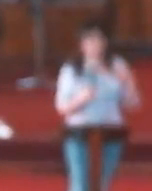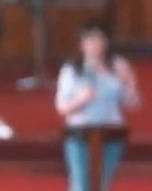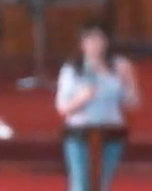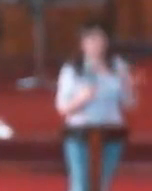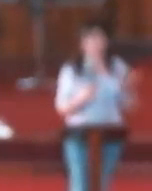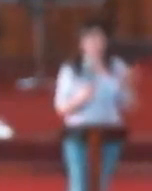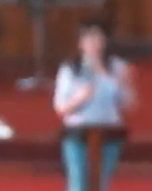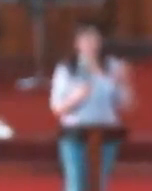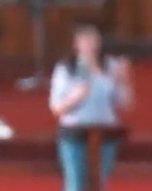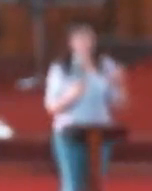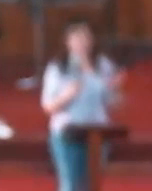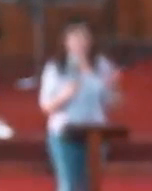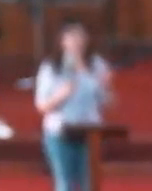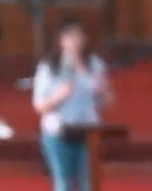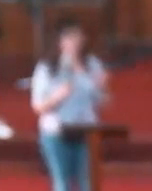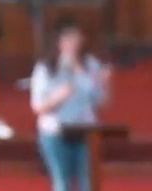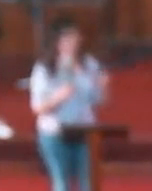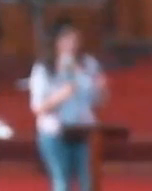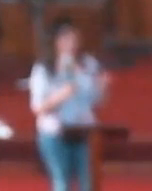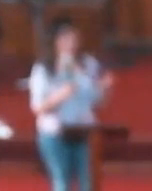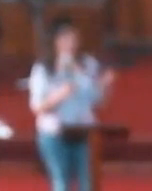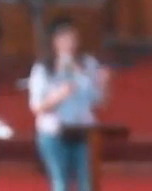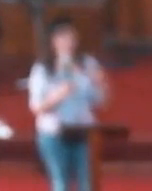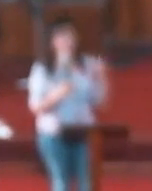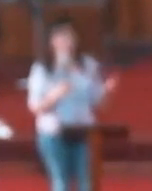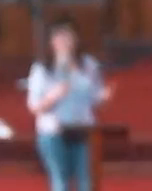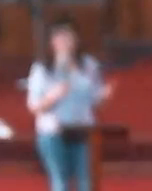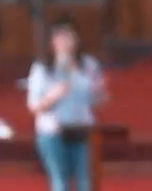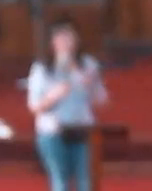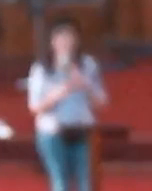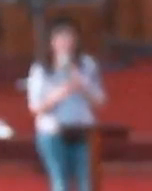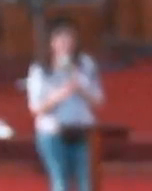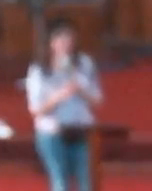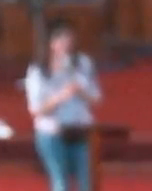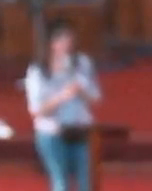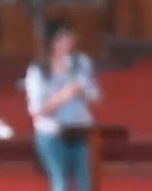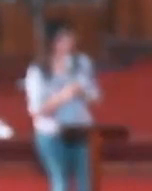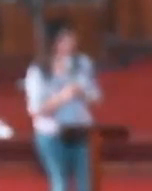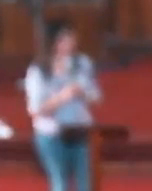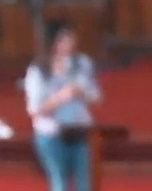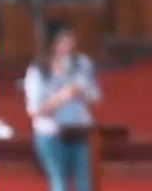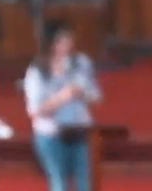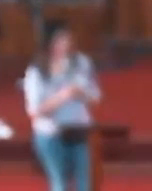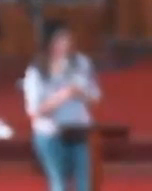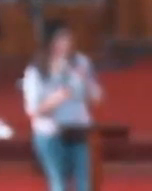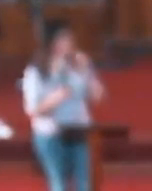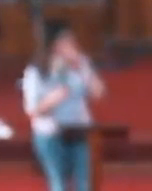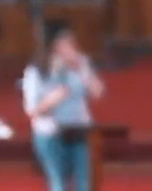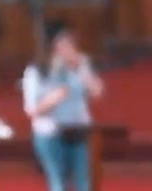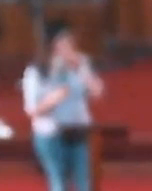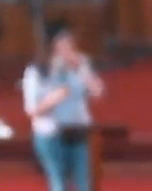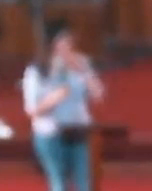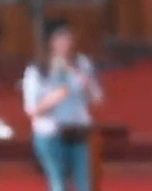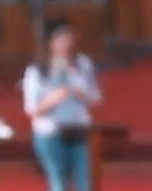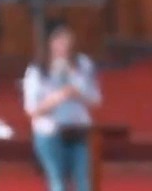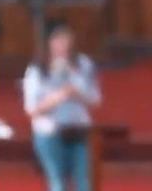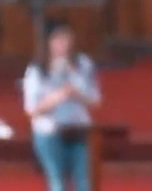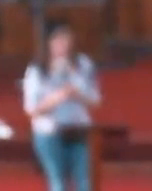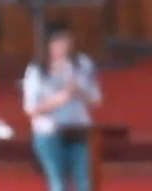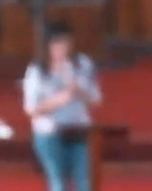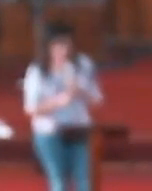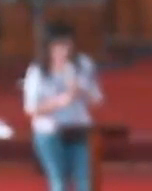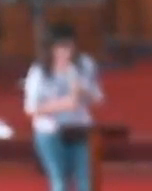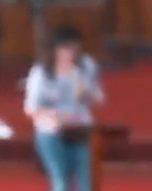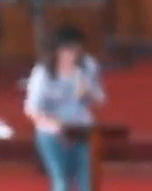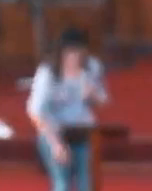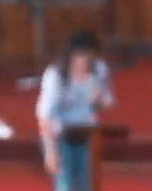man comes to Jesus and he says, Lord, help me with my son. I've gone to your disciples and they can't help him. Y entonces Jesús